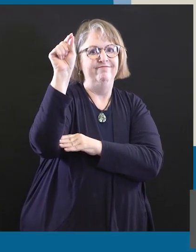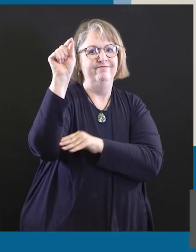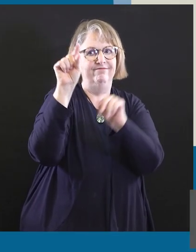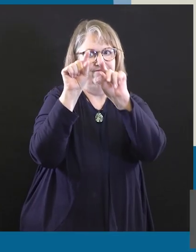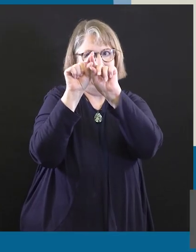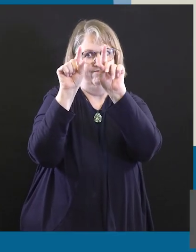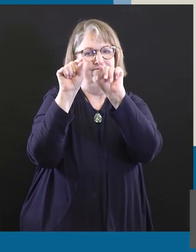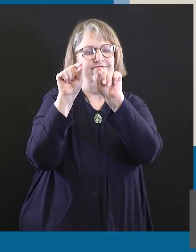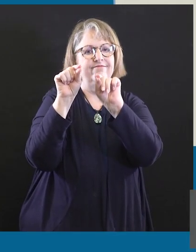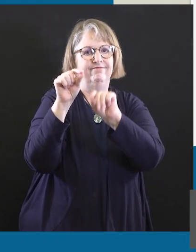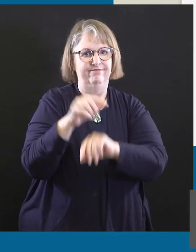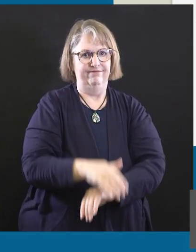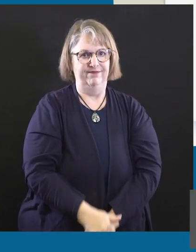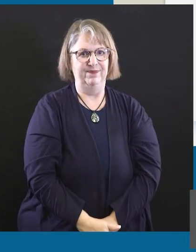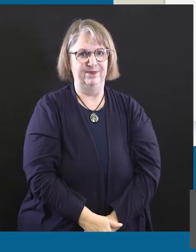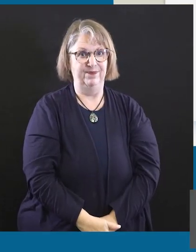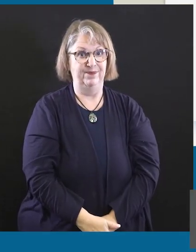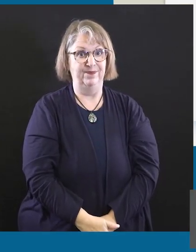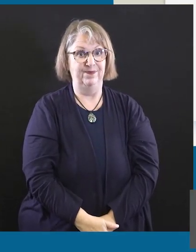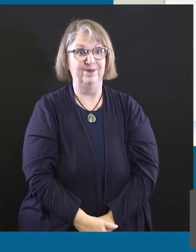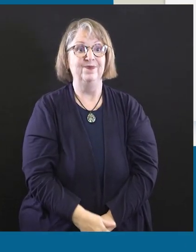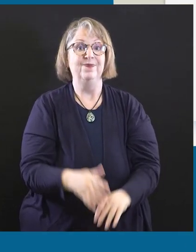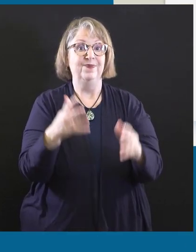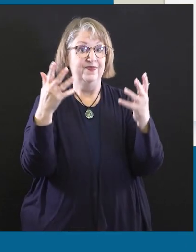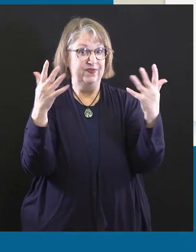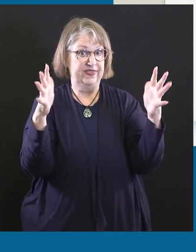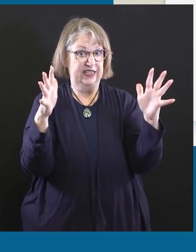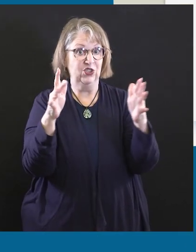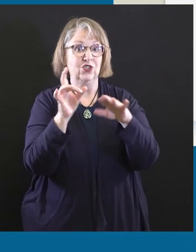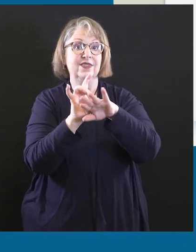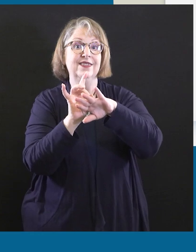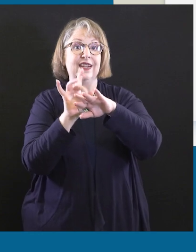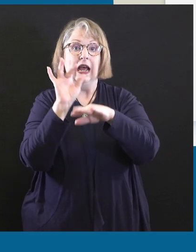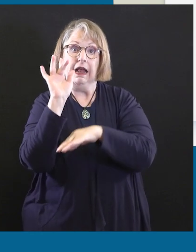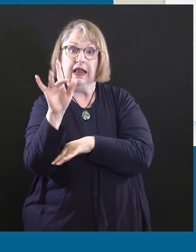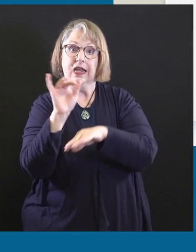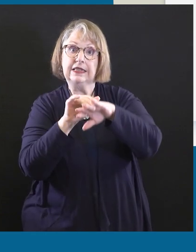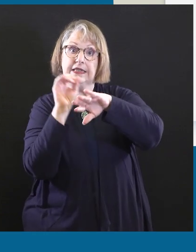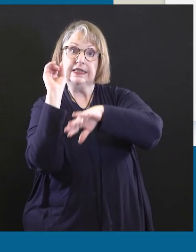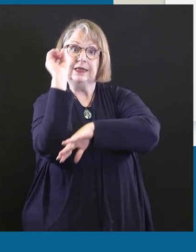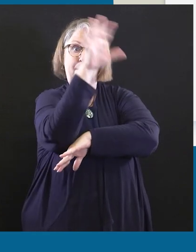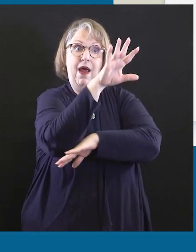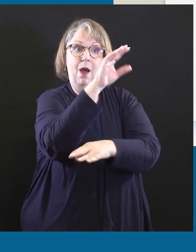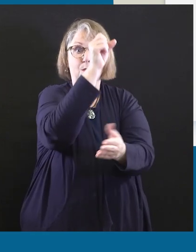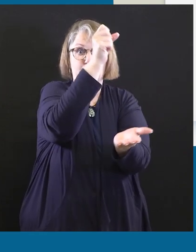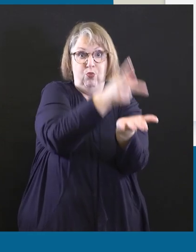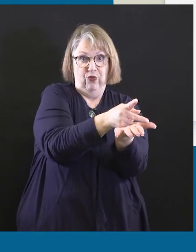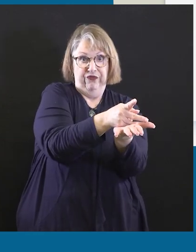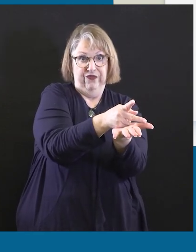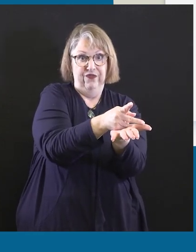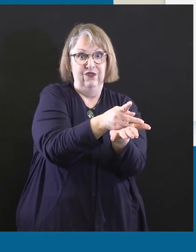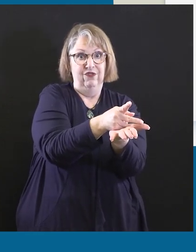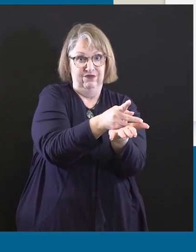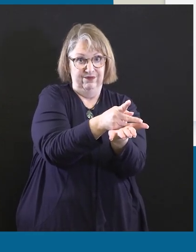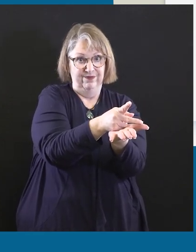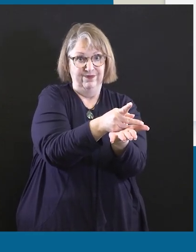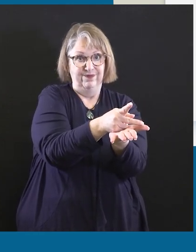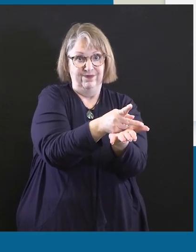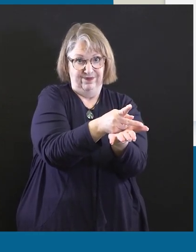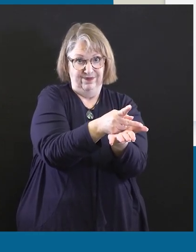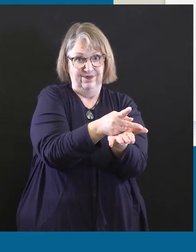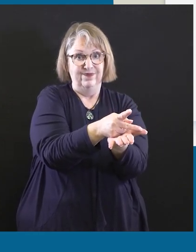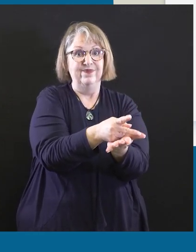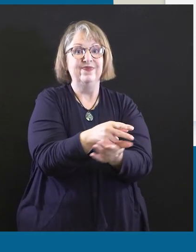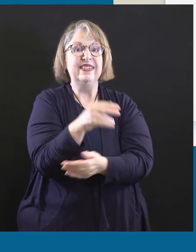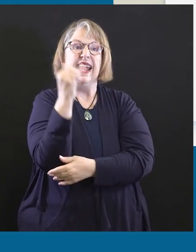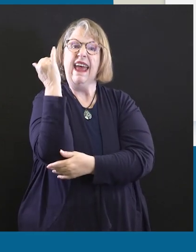And check that you approve, that you authorize that this listing is affiliated with a deaf, hard of hearing,